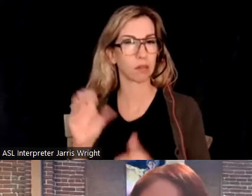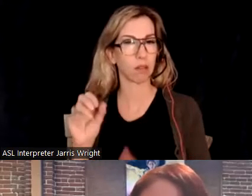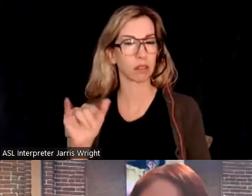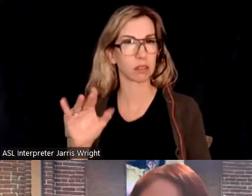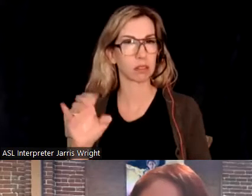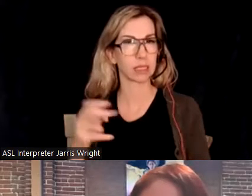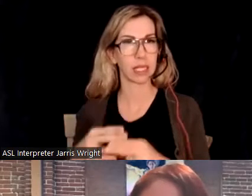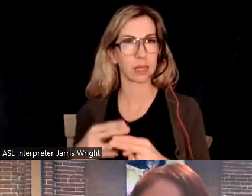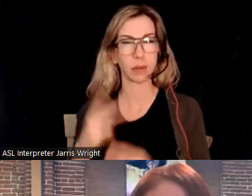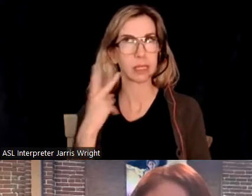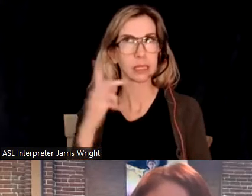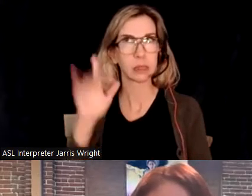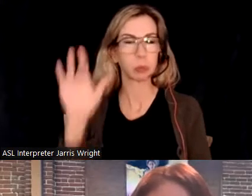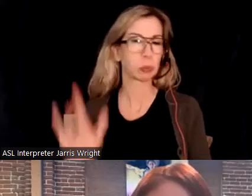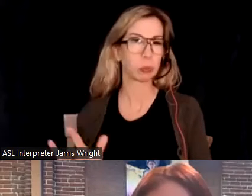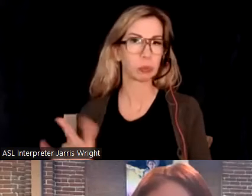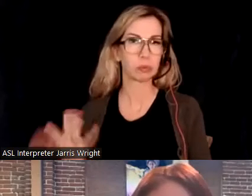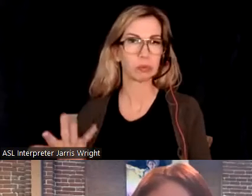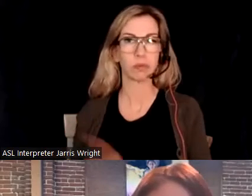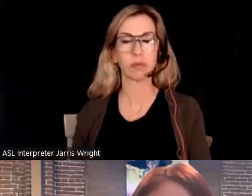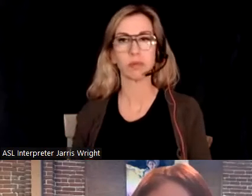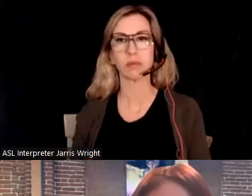And I don't see them here.